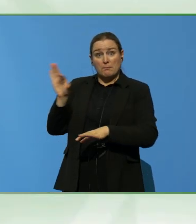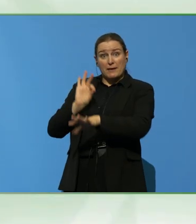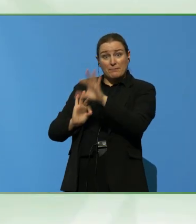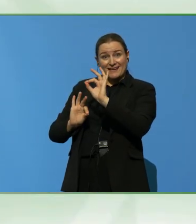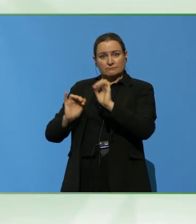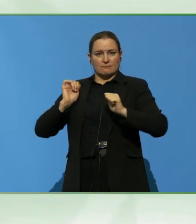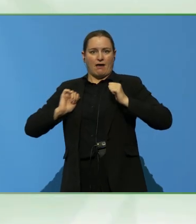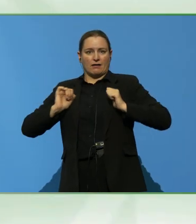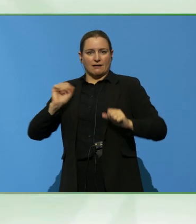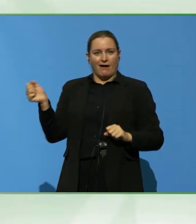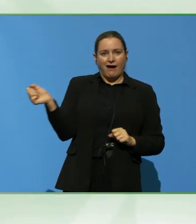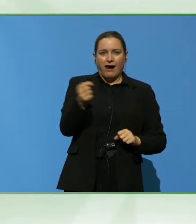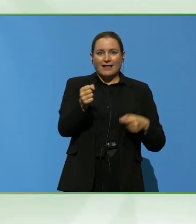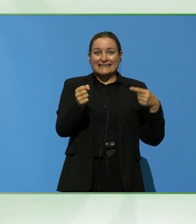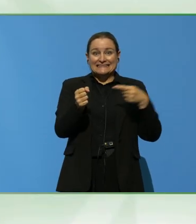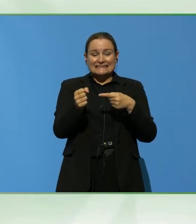some agencies and some